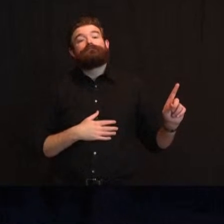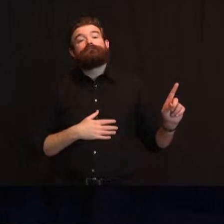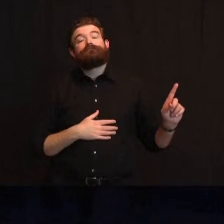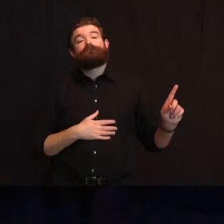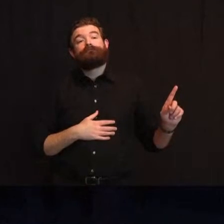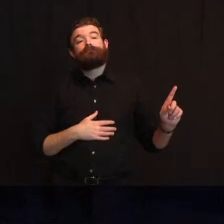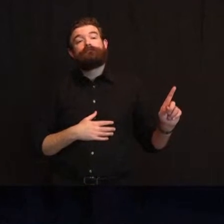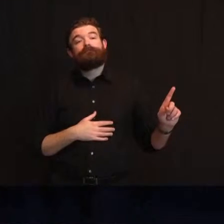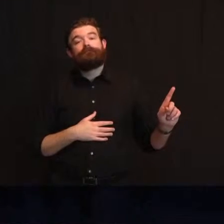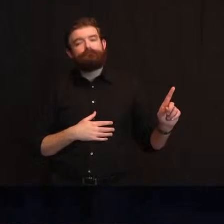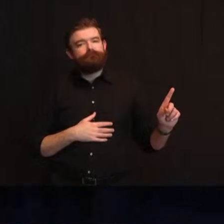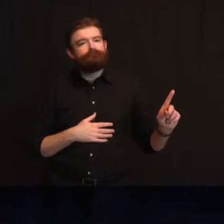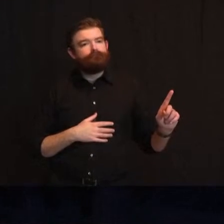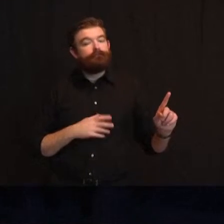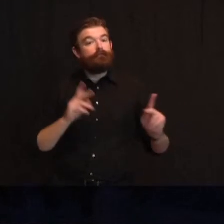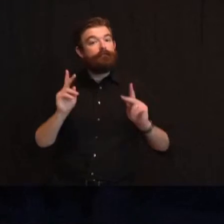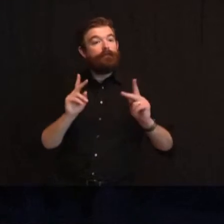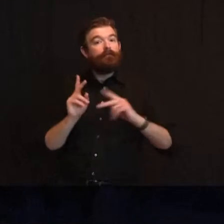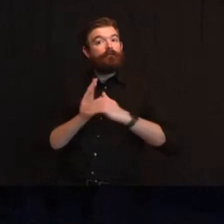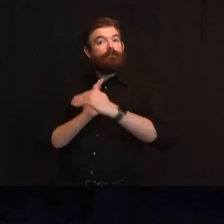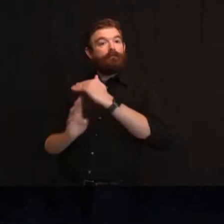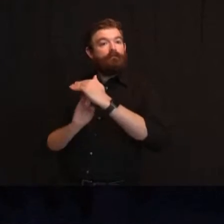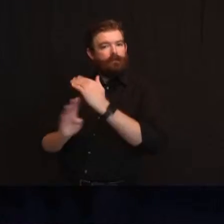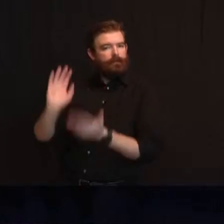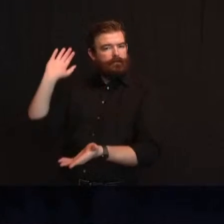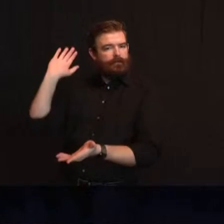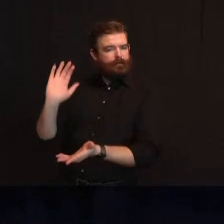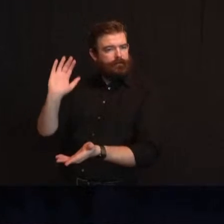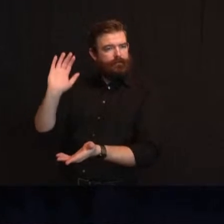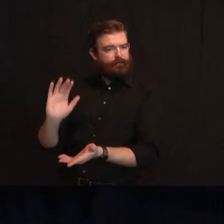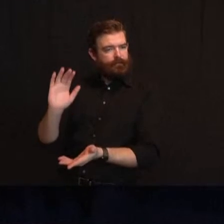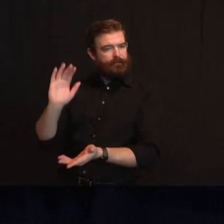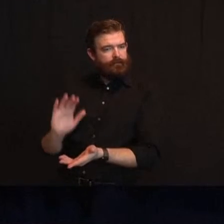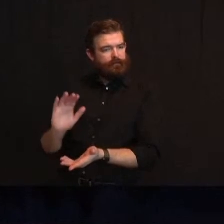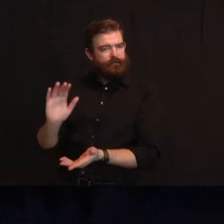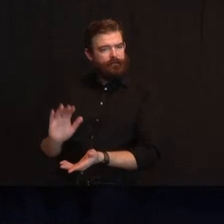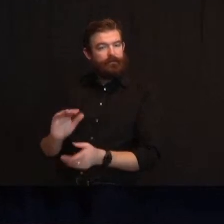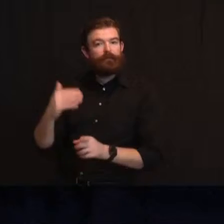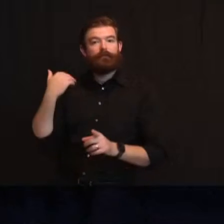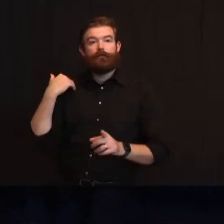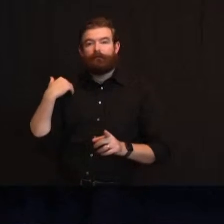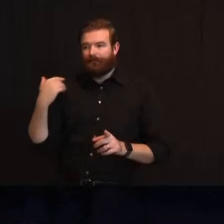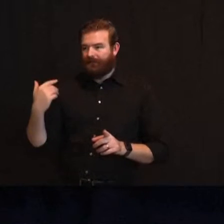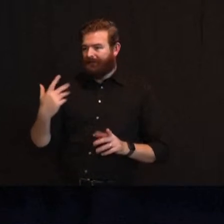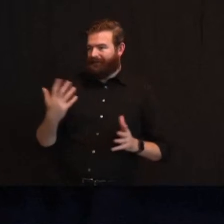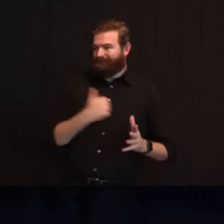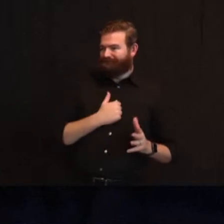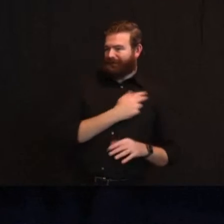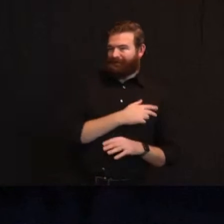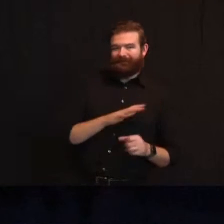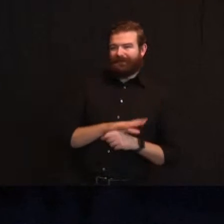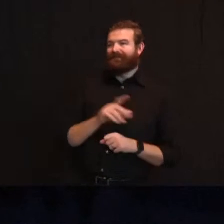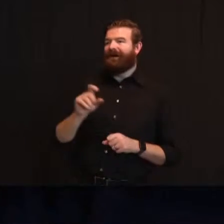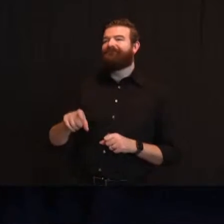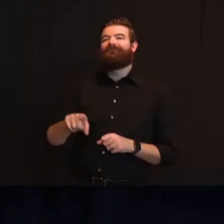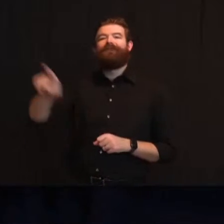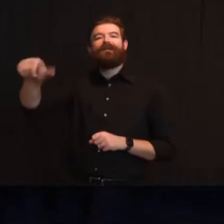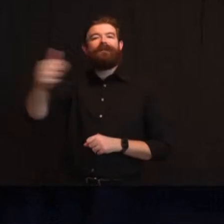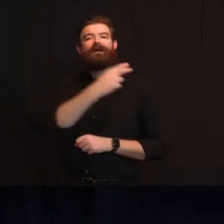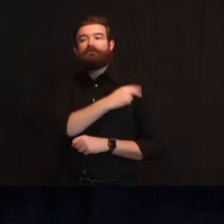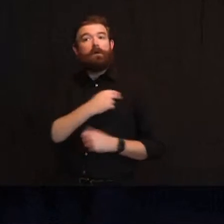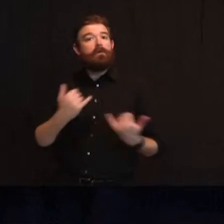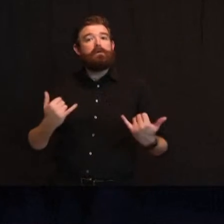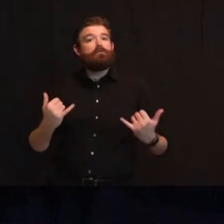there are less hospitals on divert than they were a mere week ago. Since the last press briefing, there's been one new report